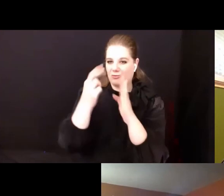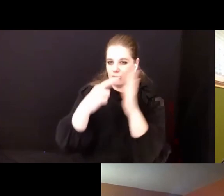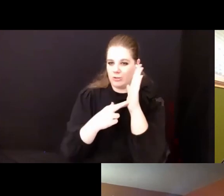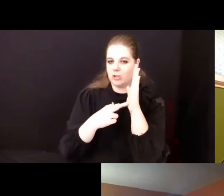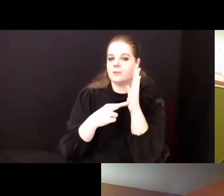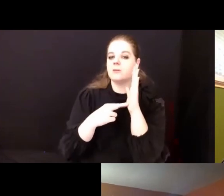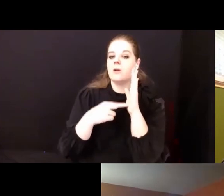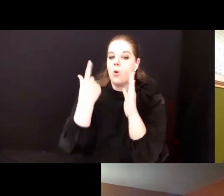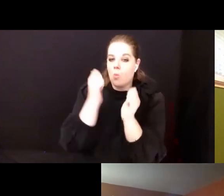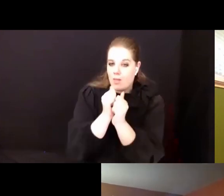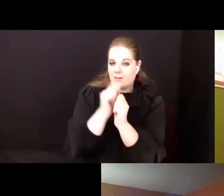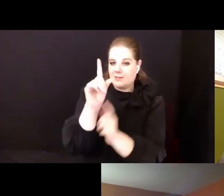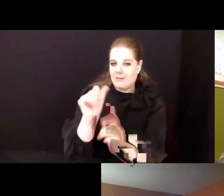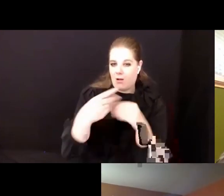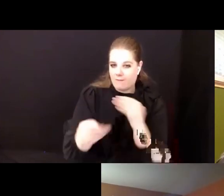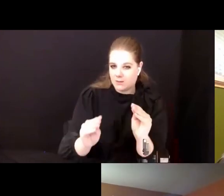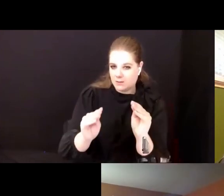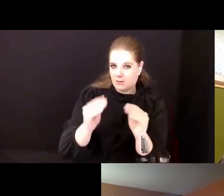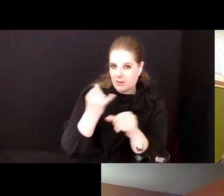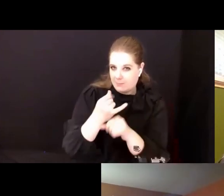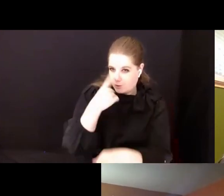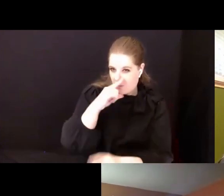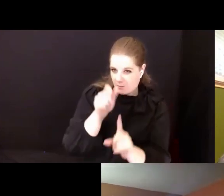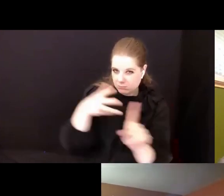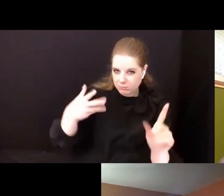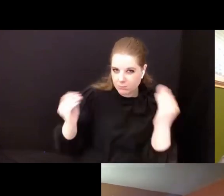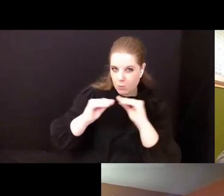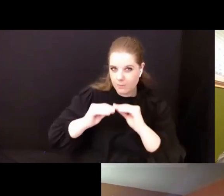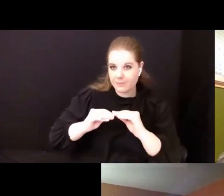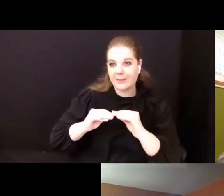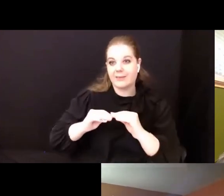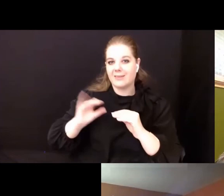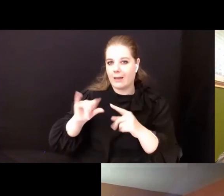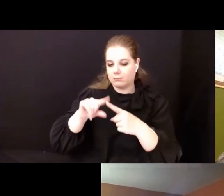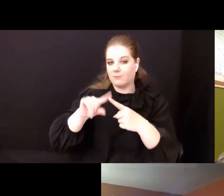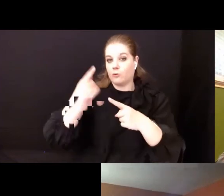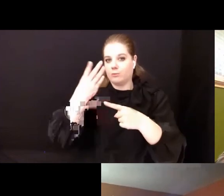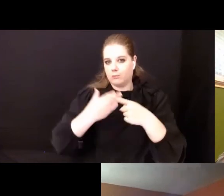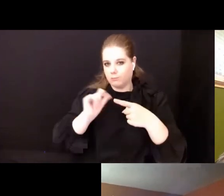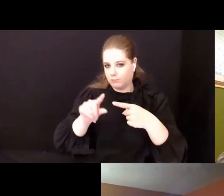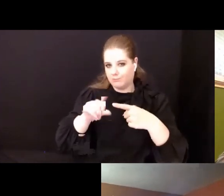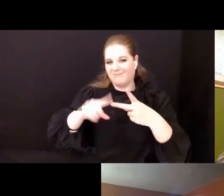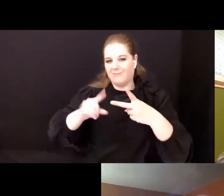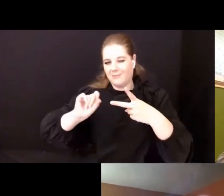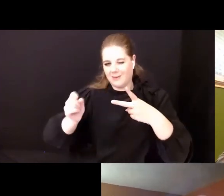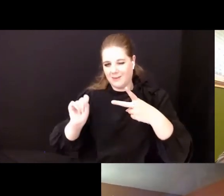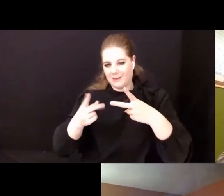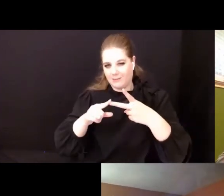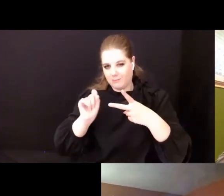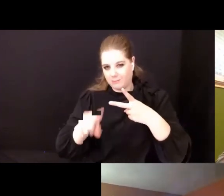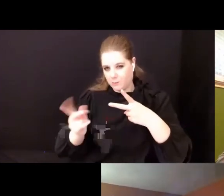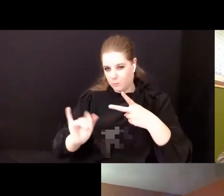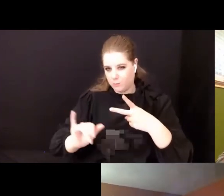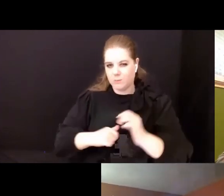Services?" Why don't you go ahead, and he has a second part, but go ahead and. Yeah, I mean, thank you,